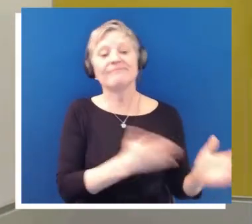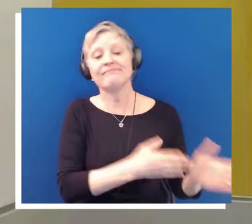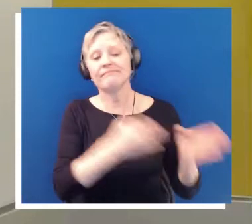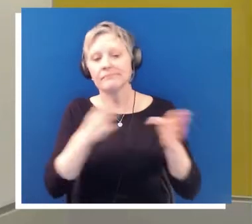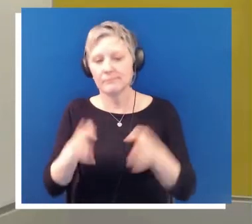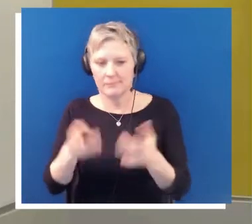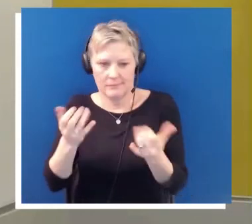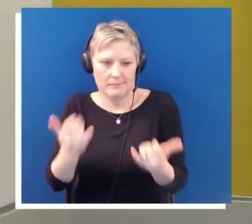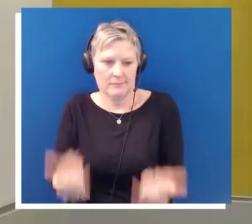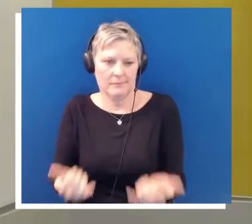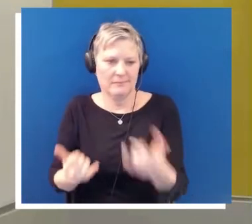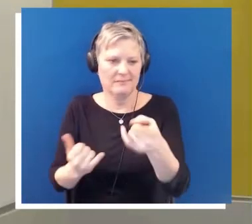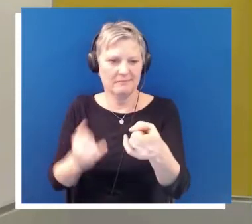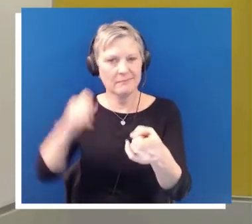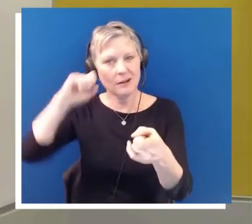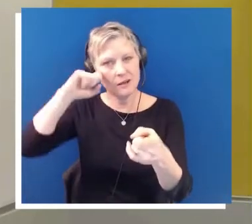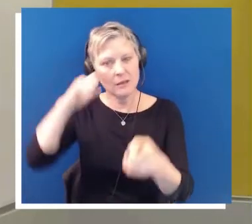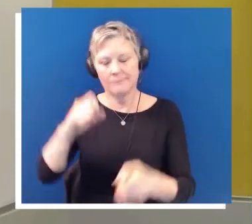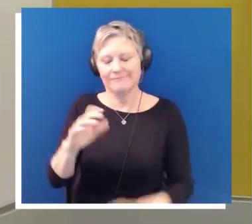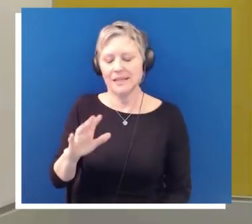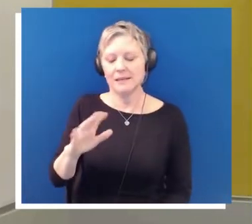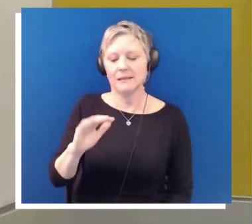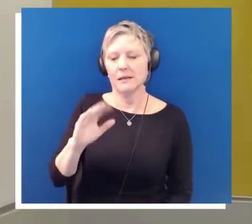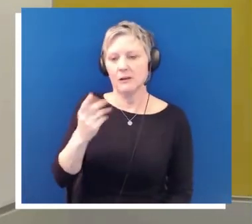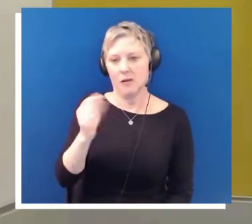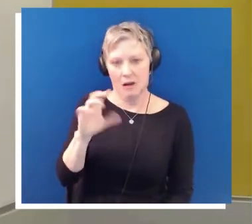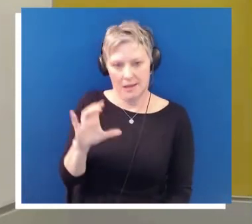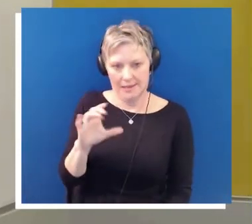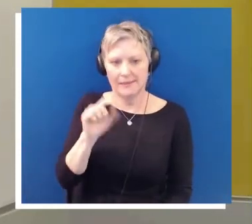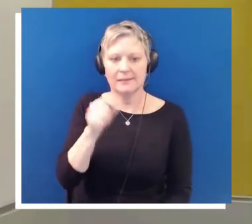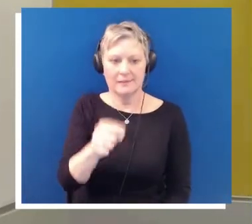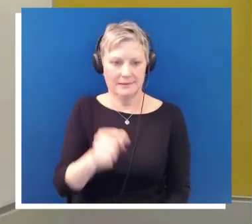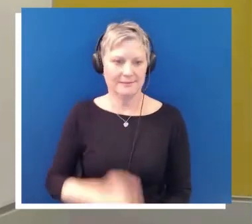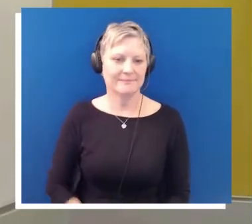crush them. Just crush them. Quick chop on them.